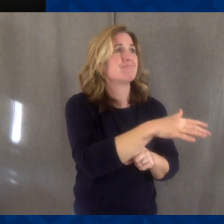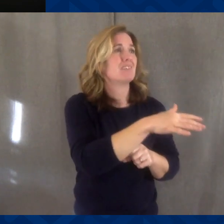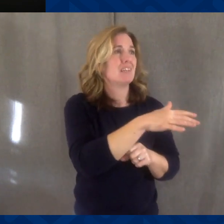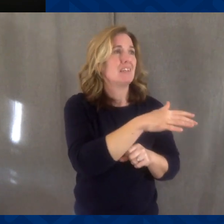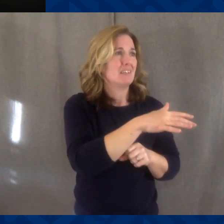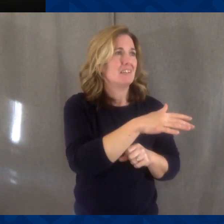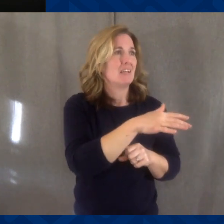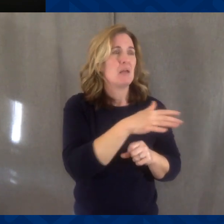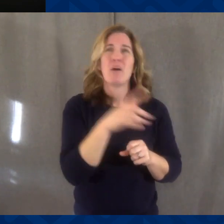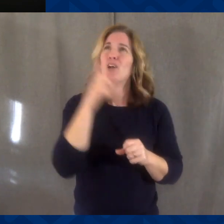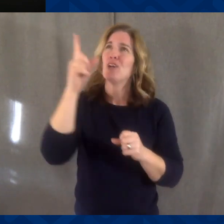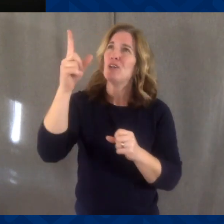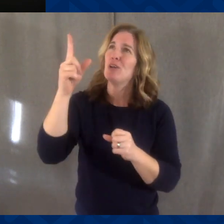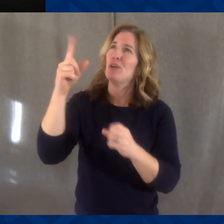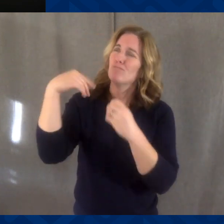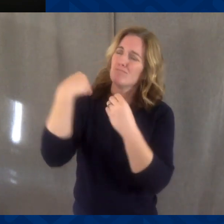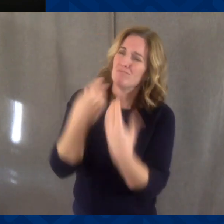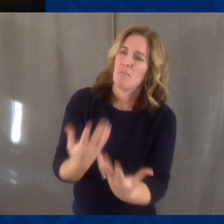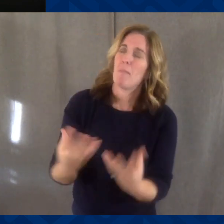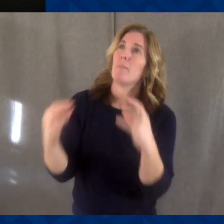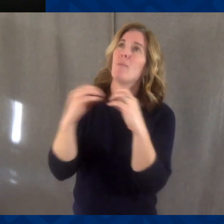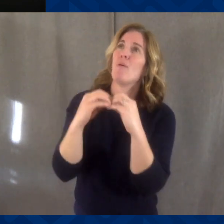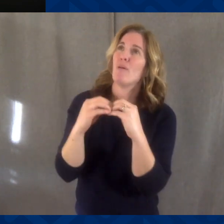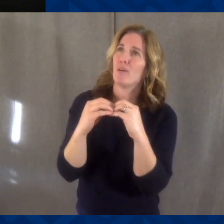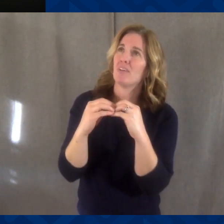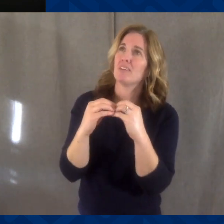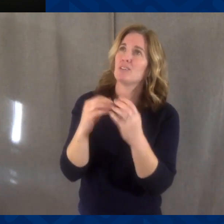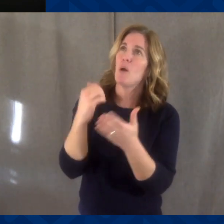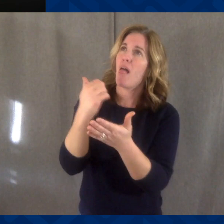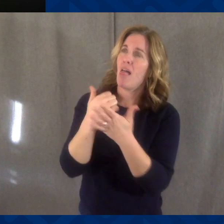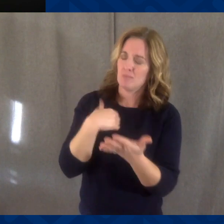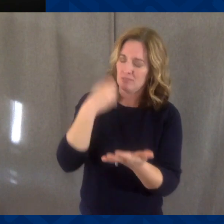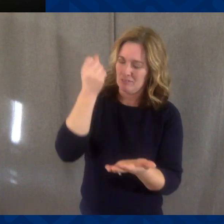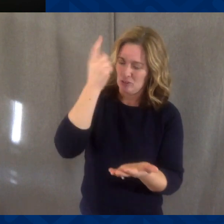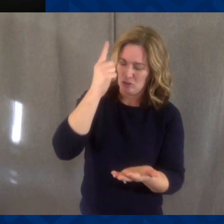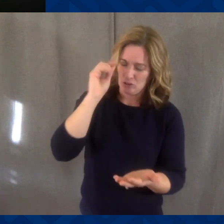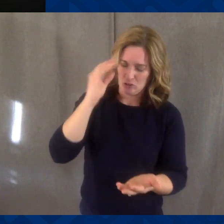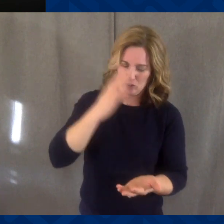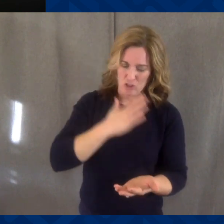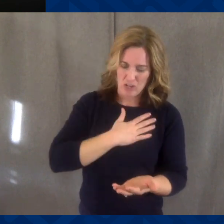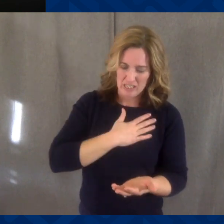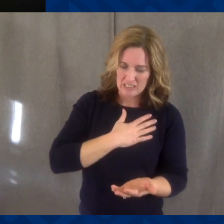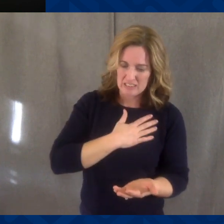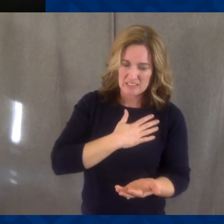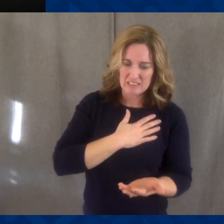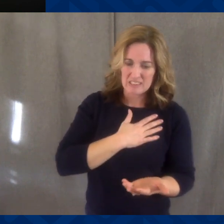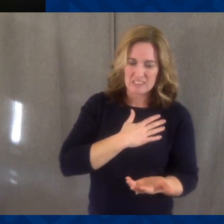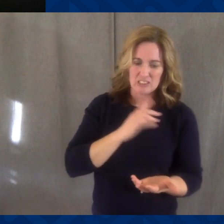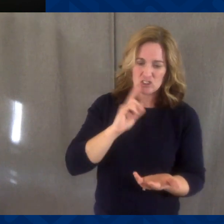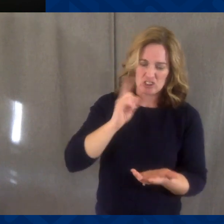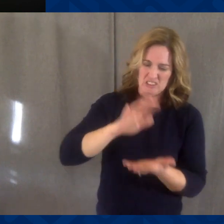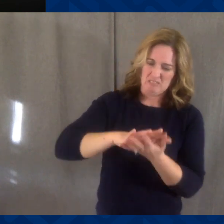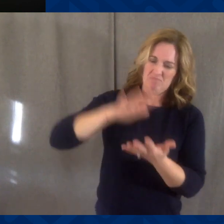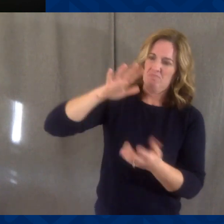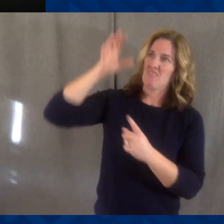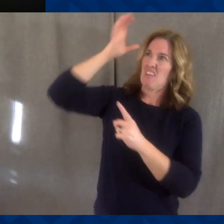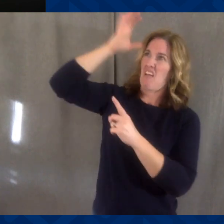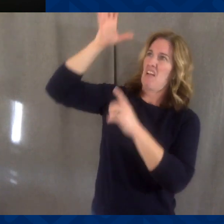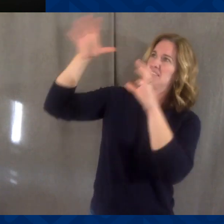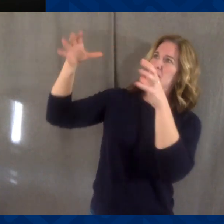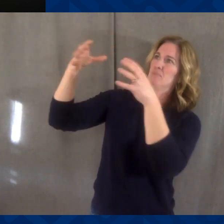Help us to know today that grace isn't a concept or some mystical force, that grace is a